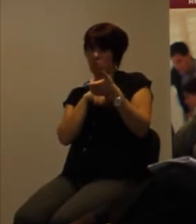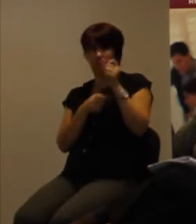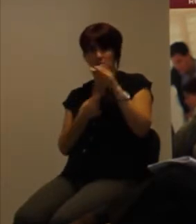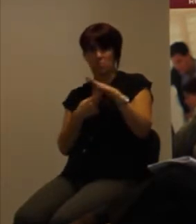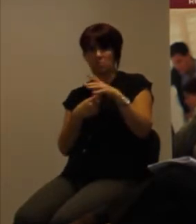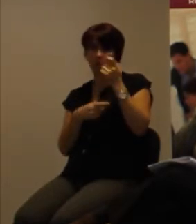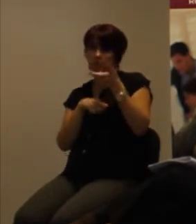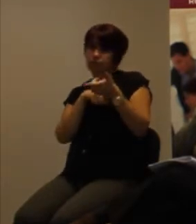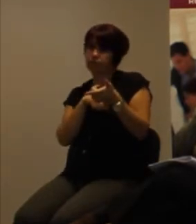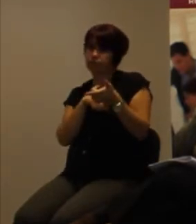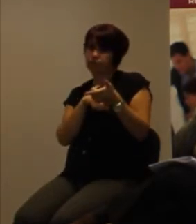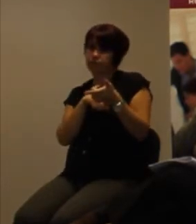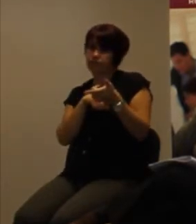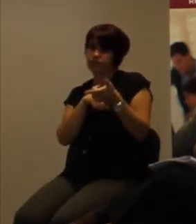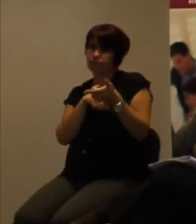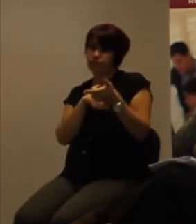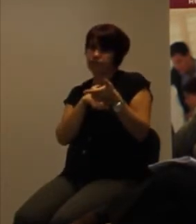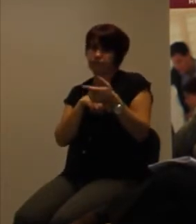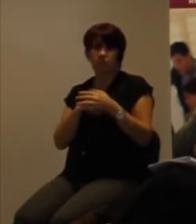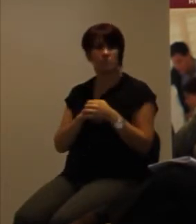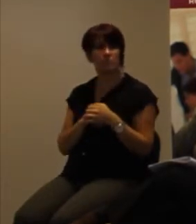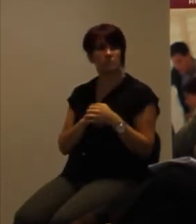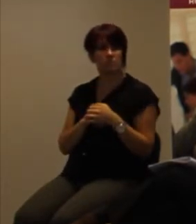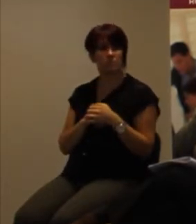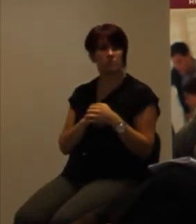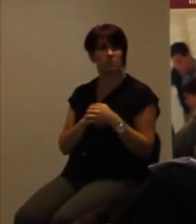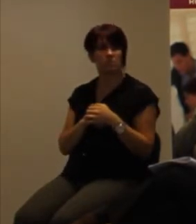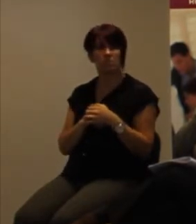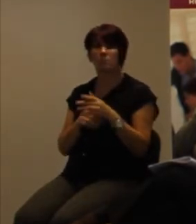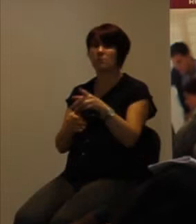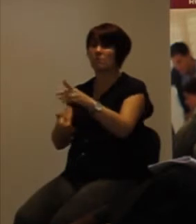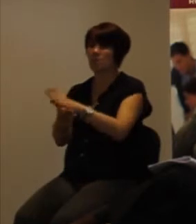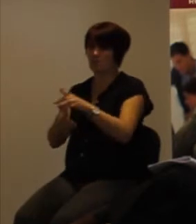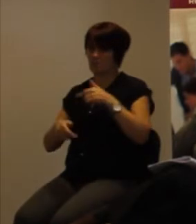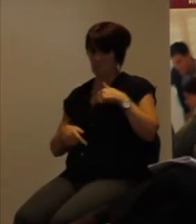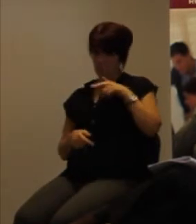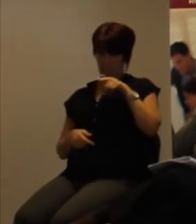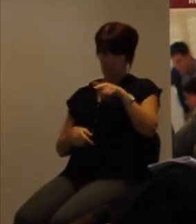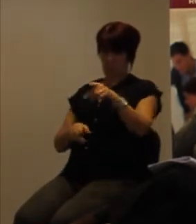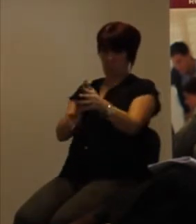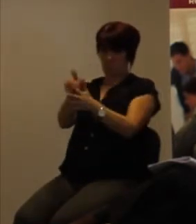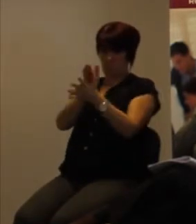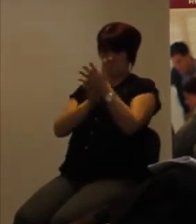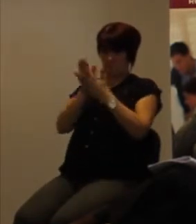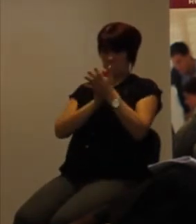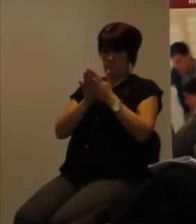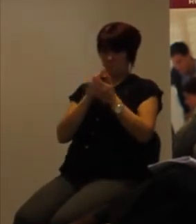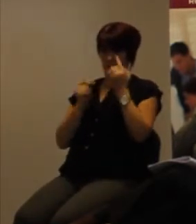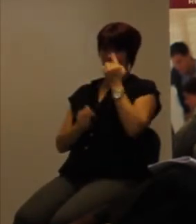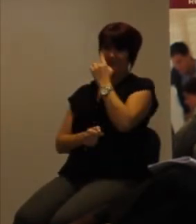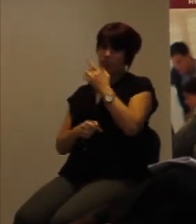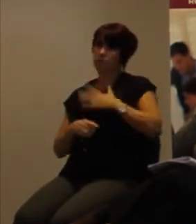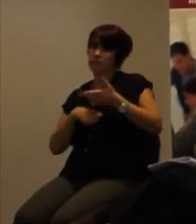point here. That's distinct from signing to elicit evidence from them. And how we address this in